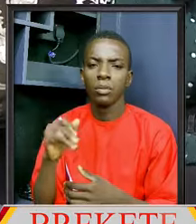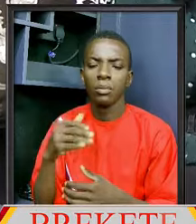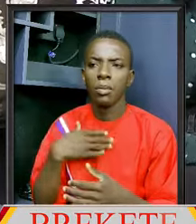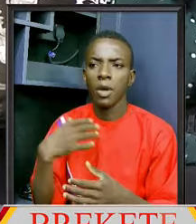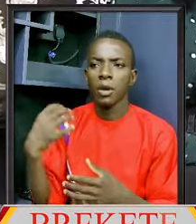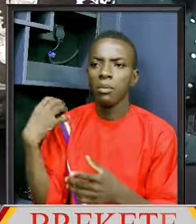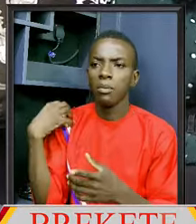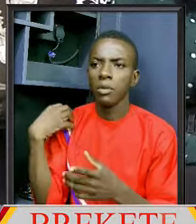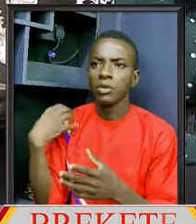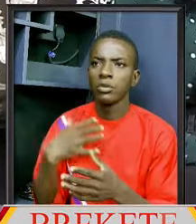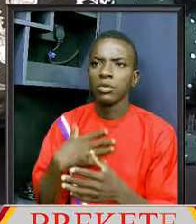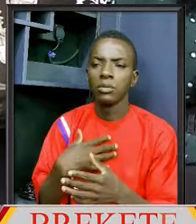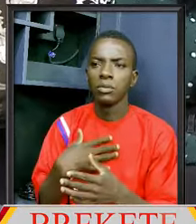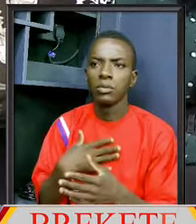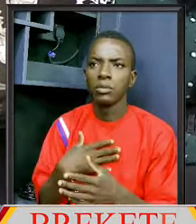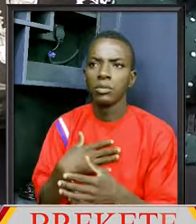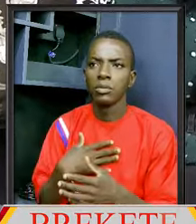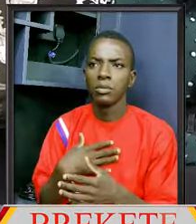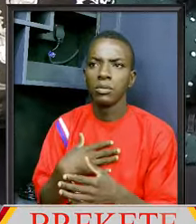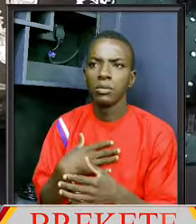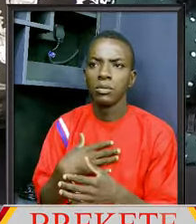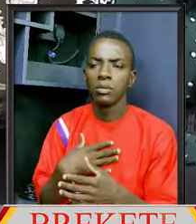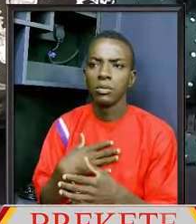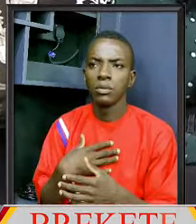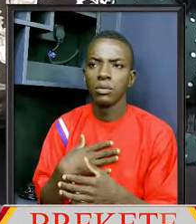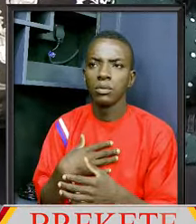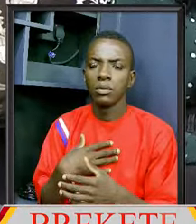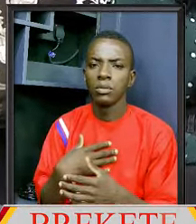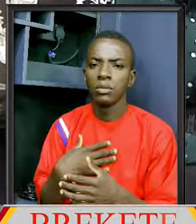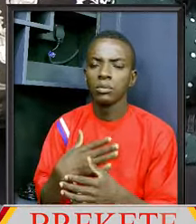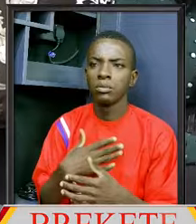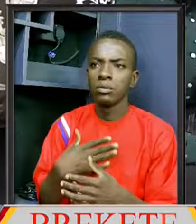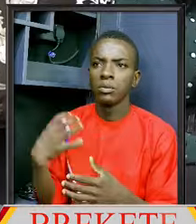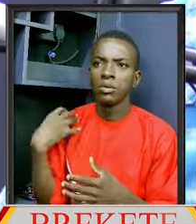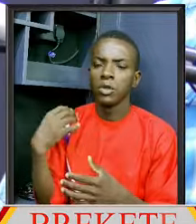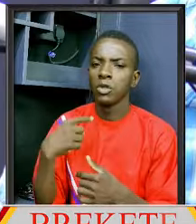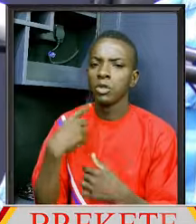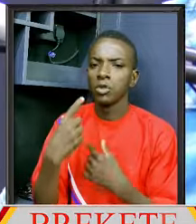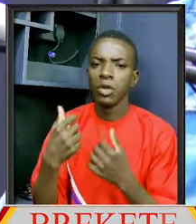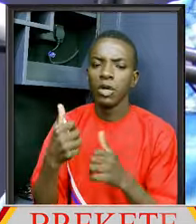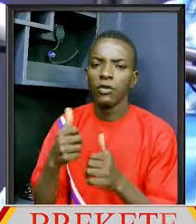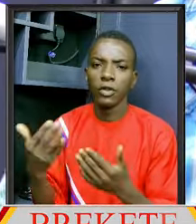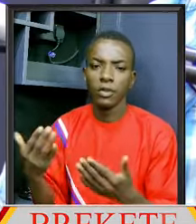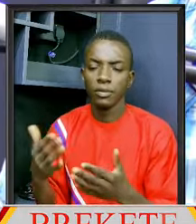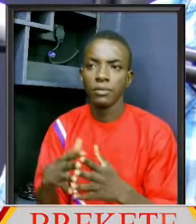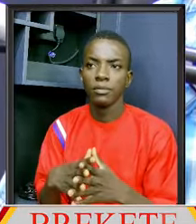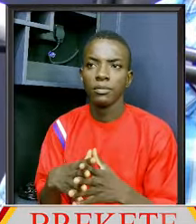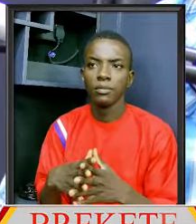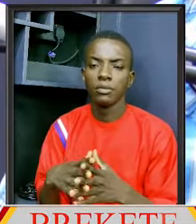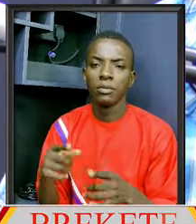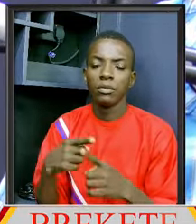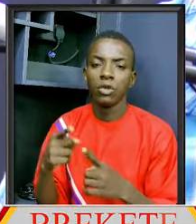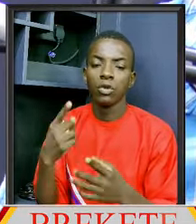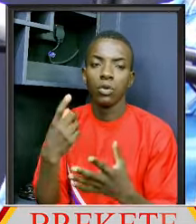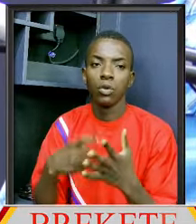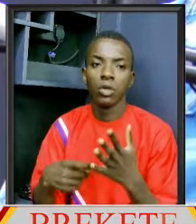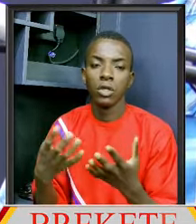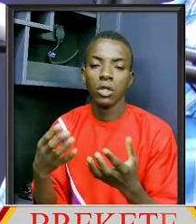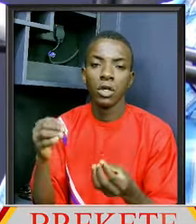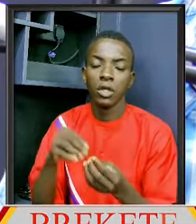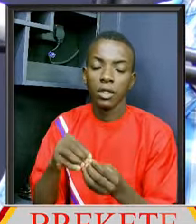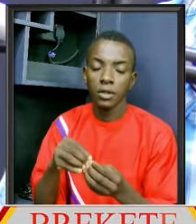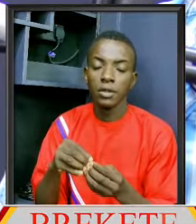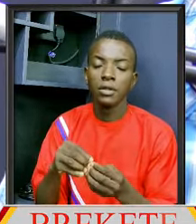here and my... Yeah, you keep the mic one place. My guy don't talk everything. So, but what I want to